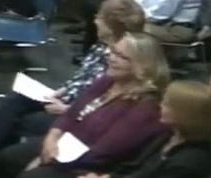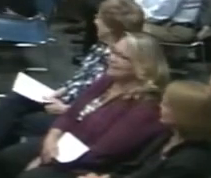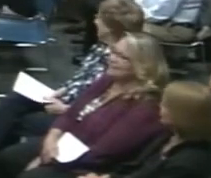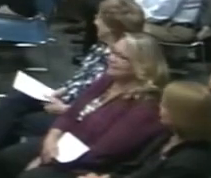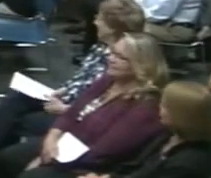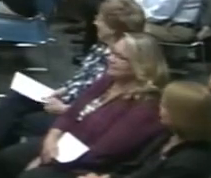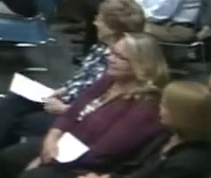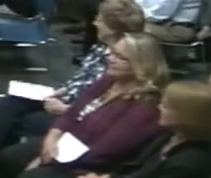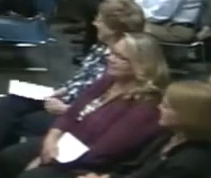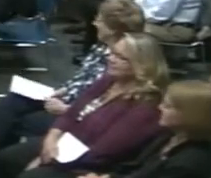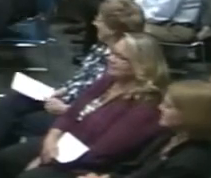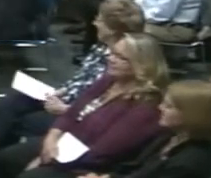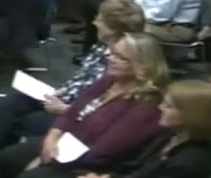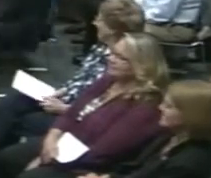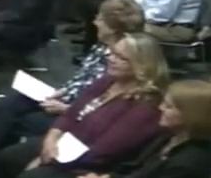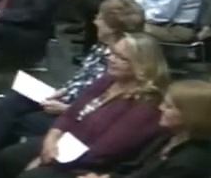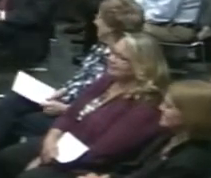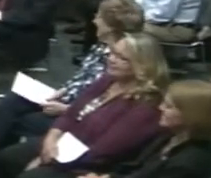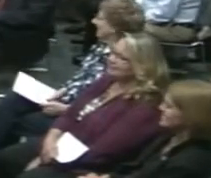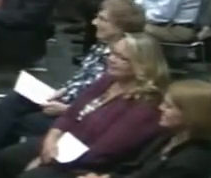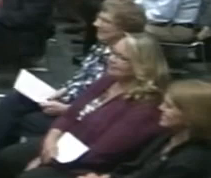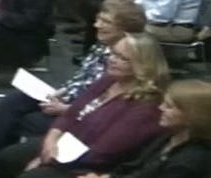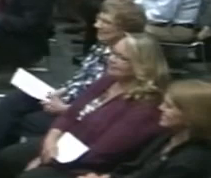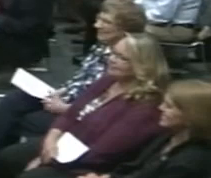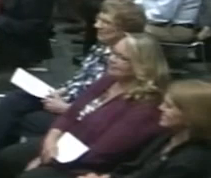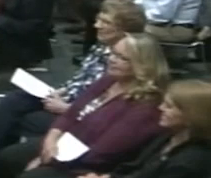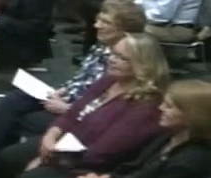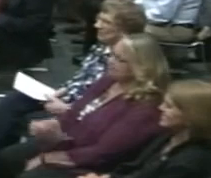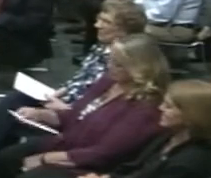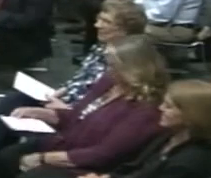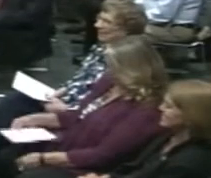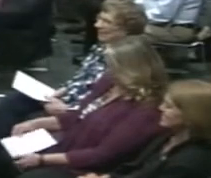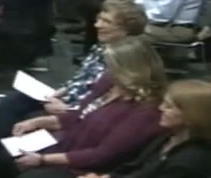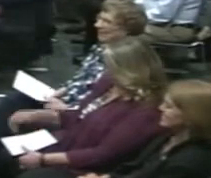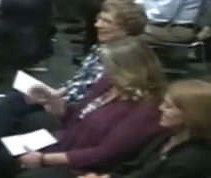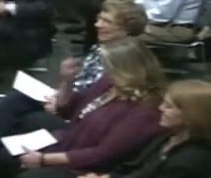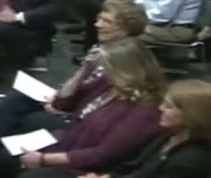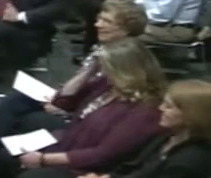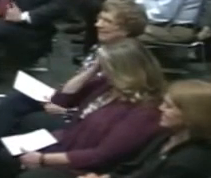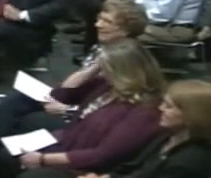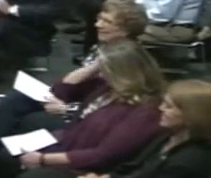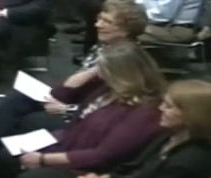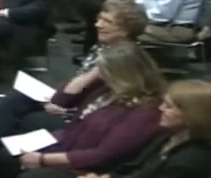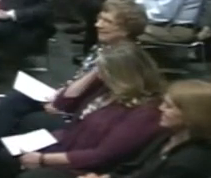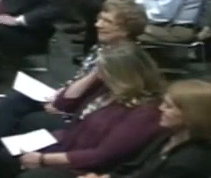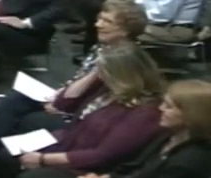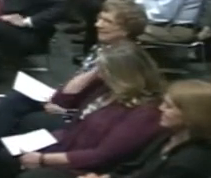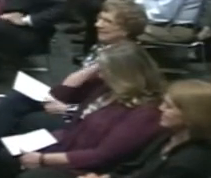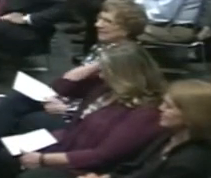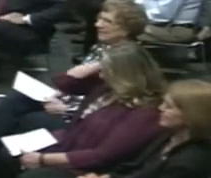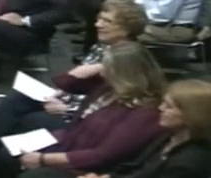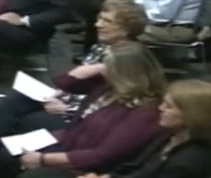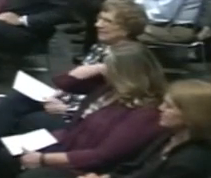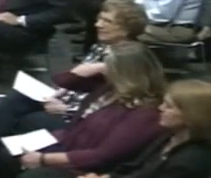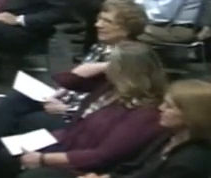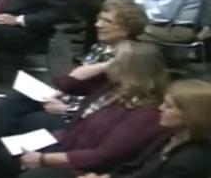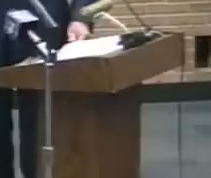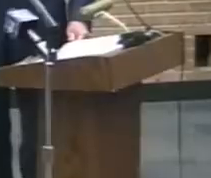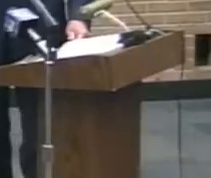very quickly, because I may not have, I wanted to make sure there are a couple of other people that I want to